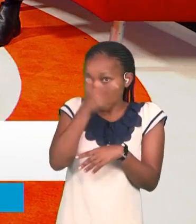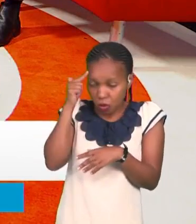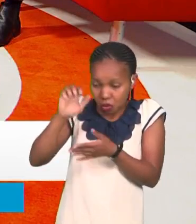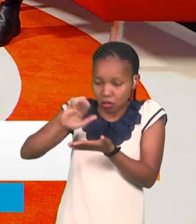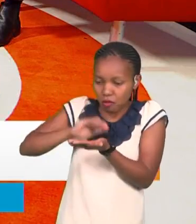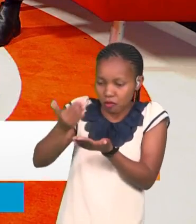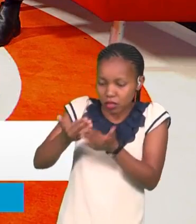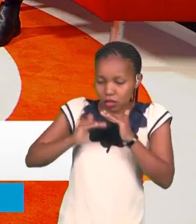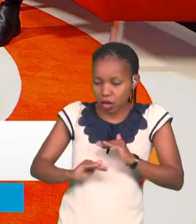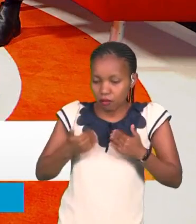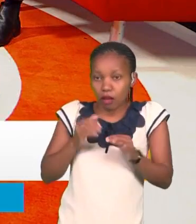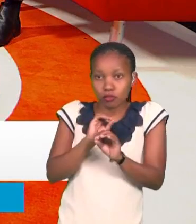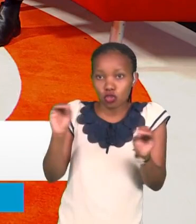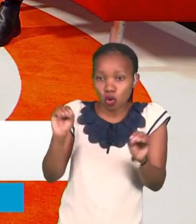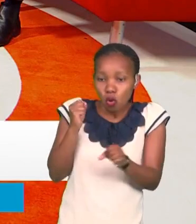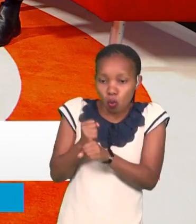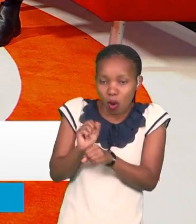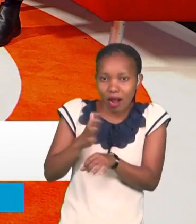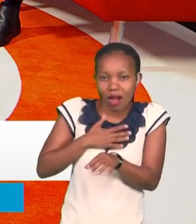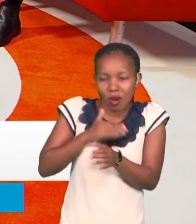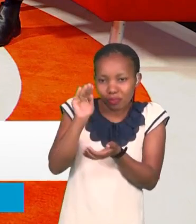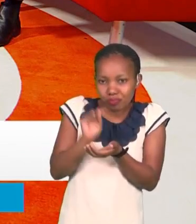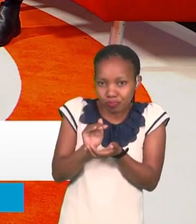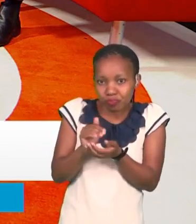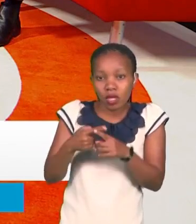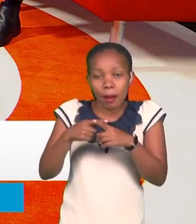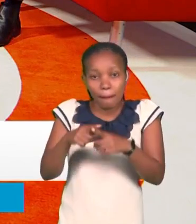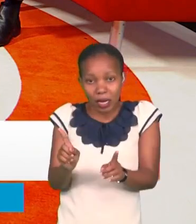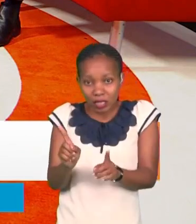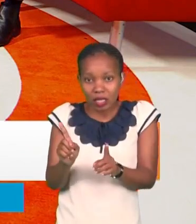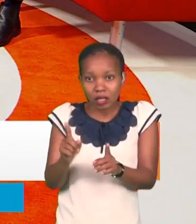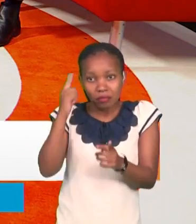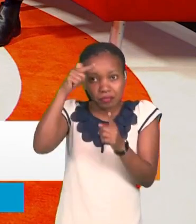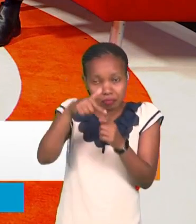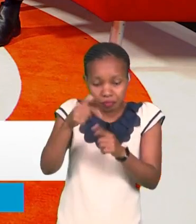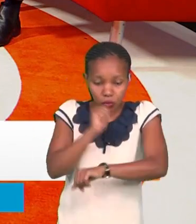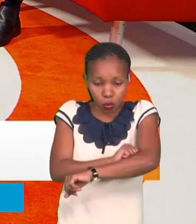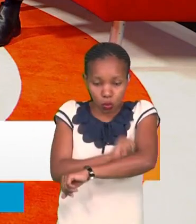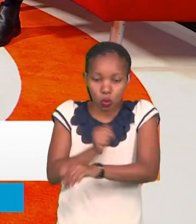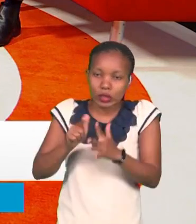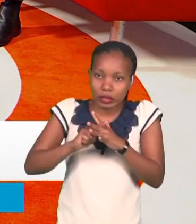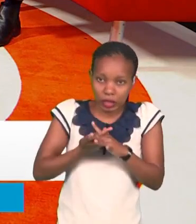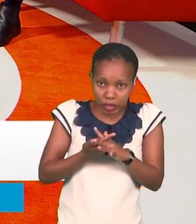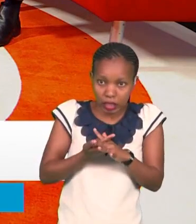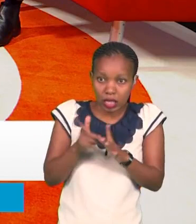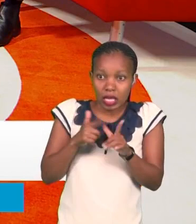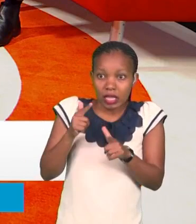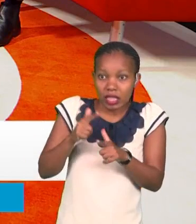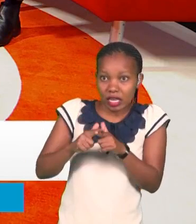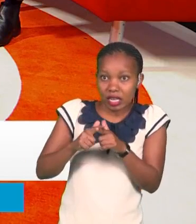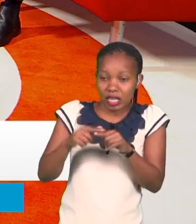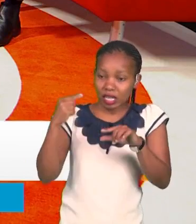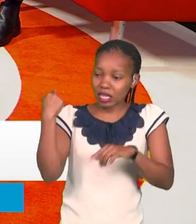so our operations are very minimal. But we intend to reach to schools, set up the Green Schools